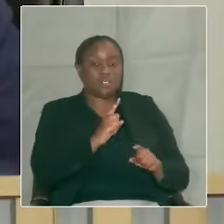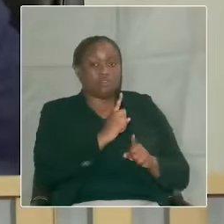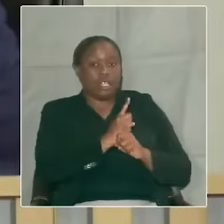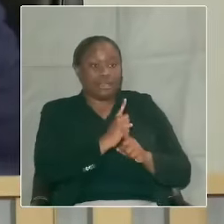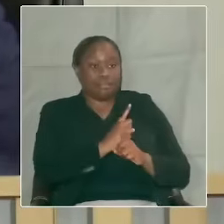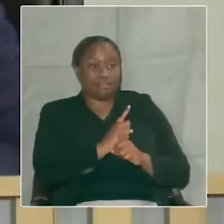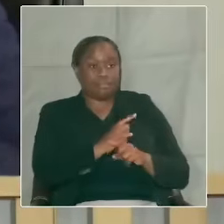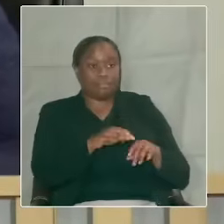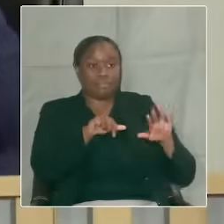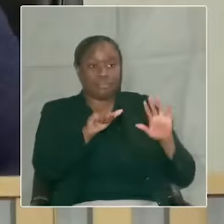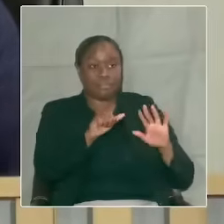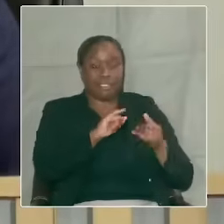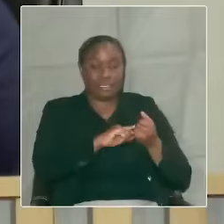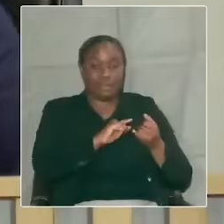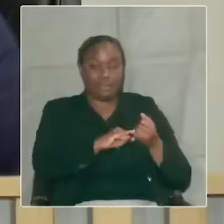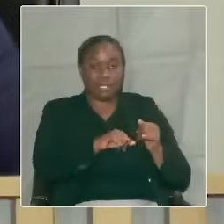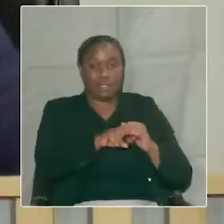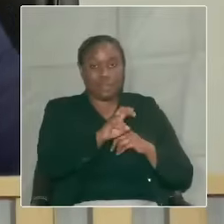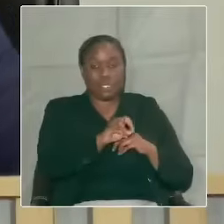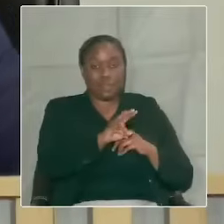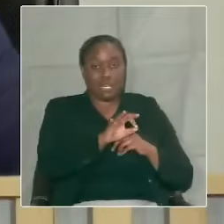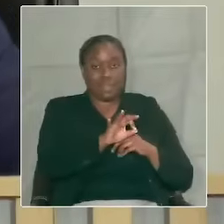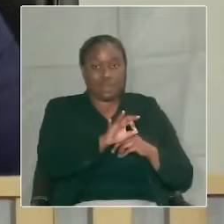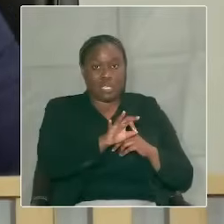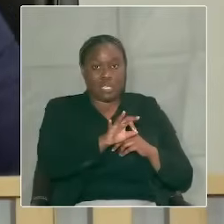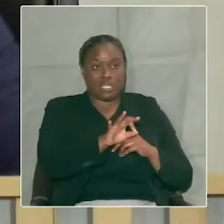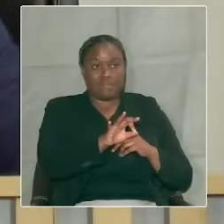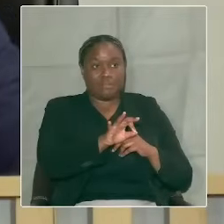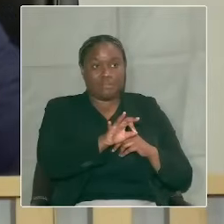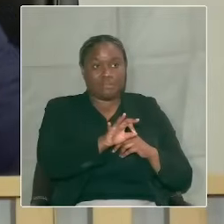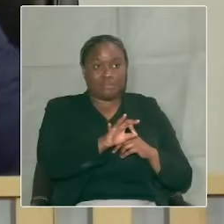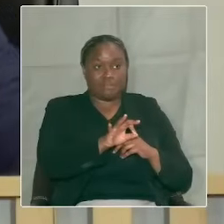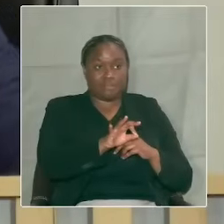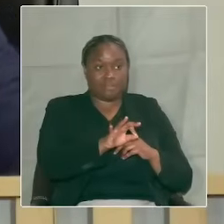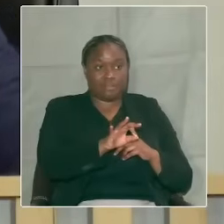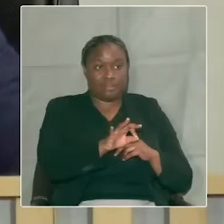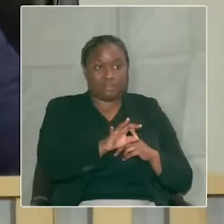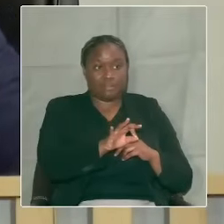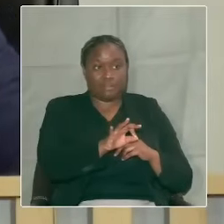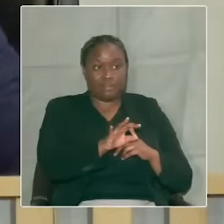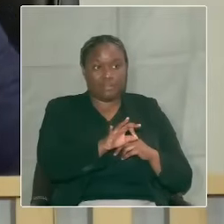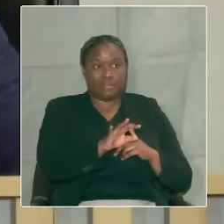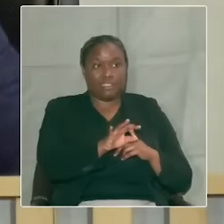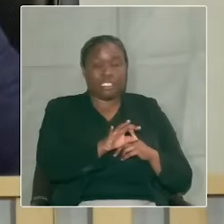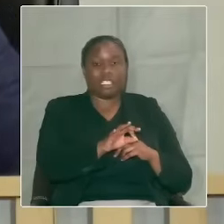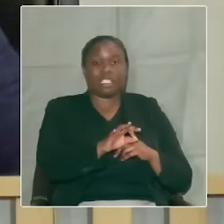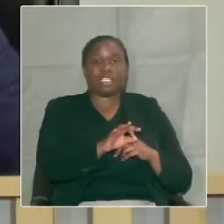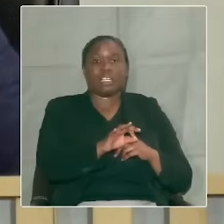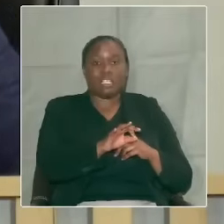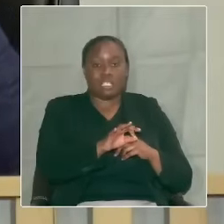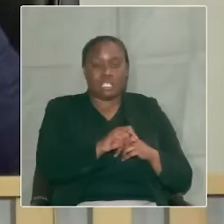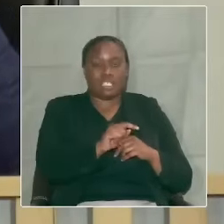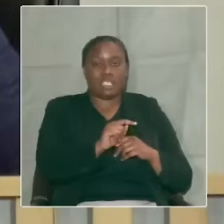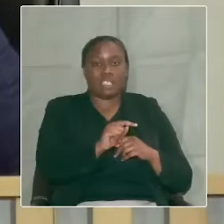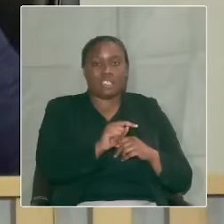the 6th September 2023, which is referred to as SFM 7, is the last